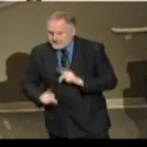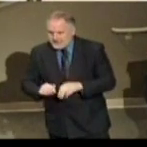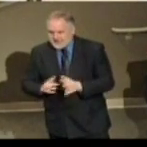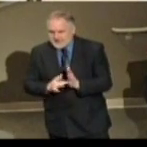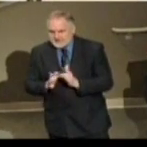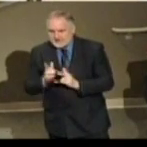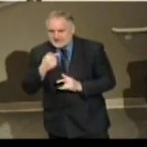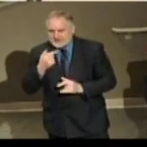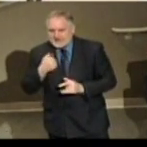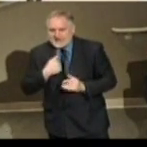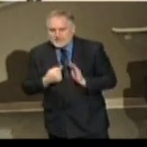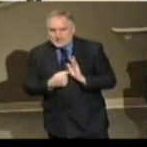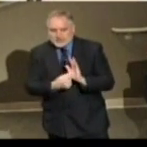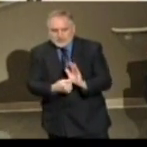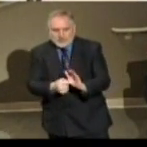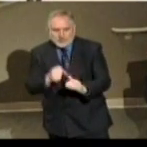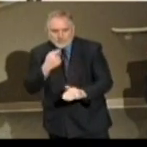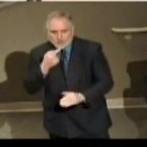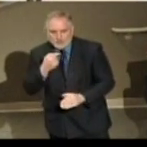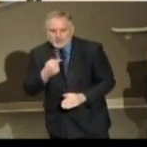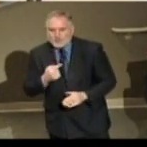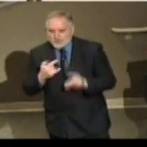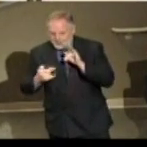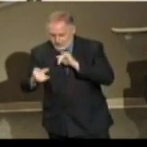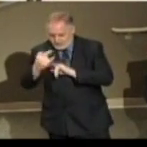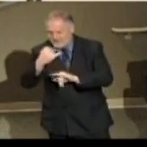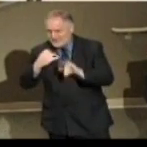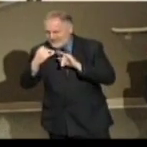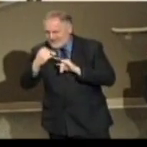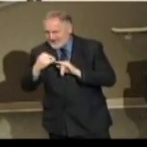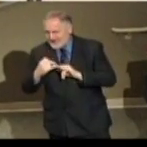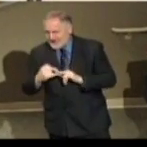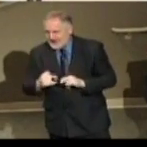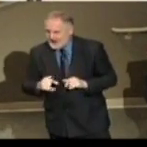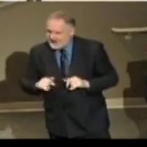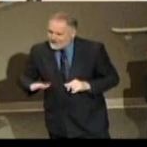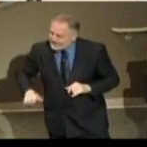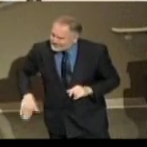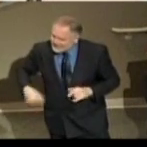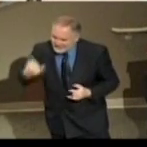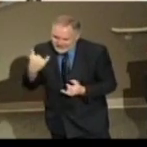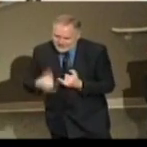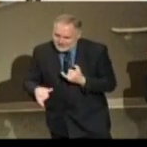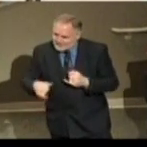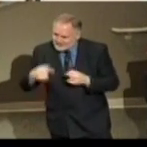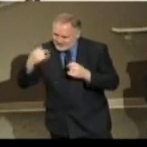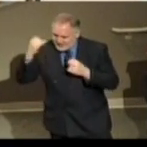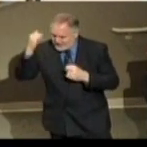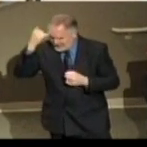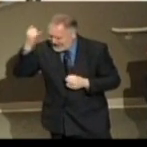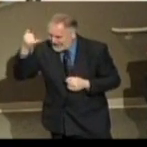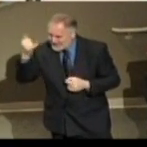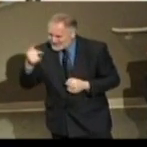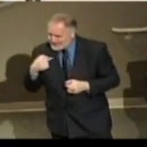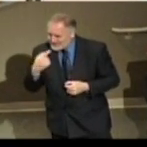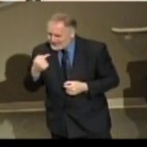Jesus said, I am going to show you who it is, and they still can't imagine or believe who it